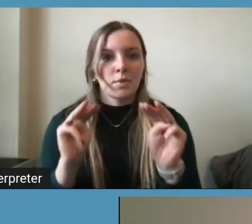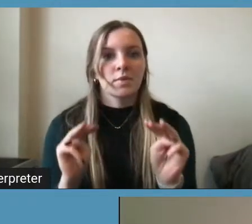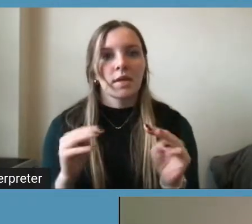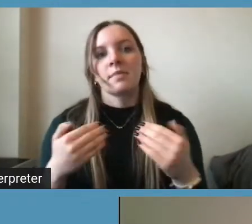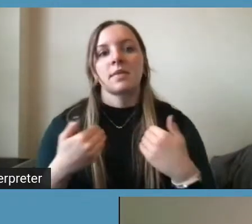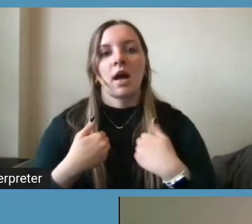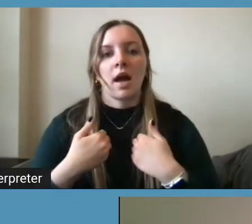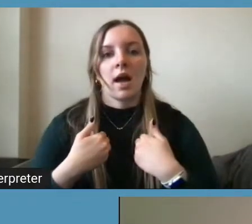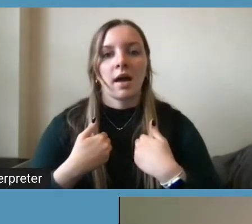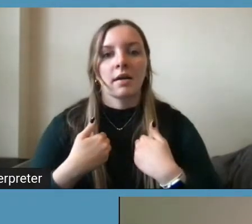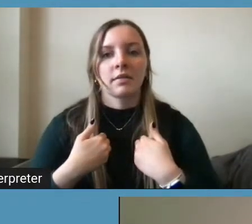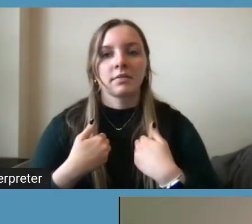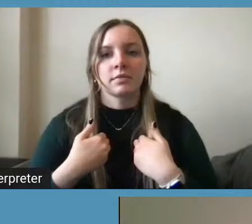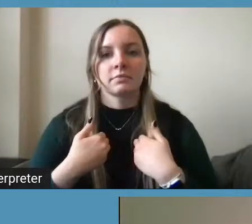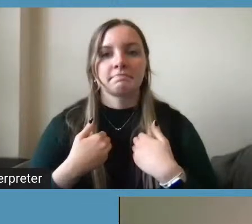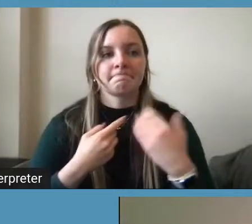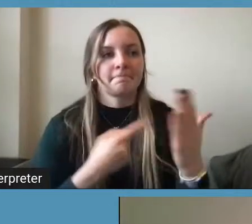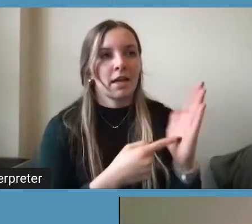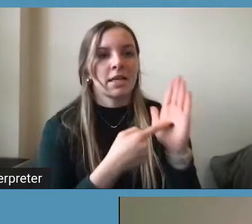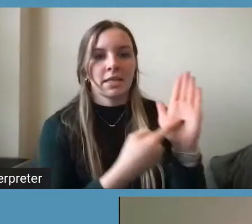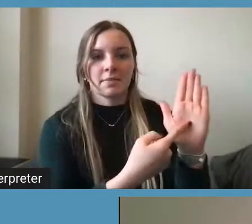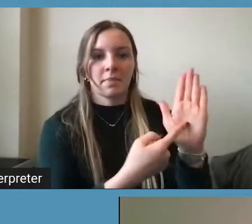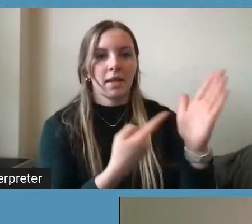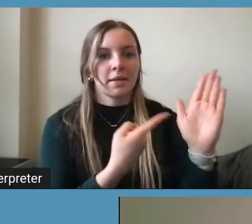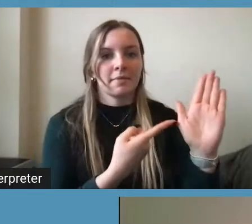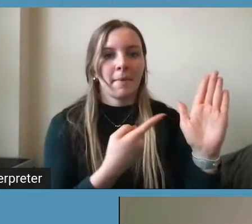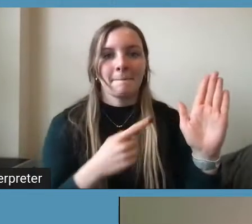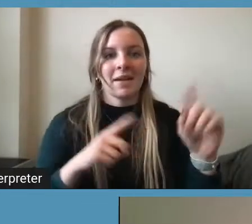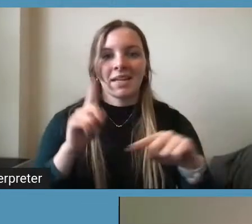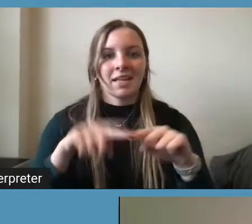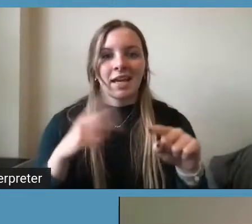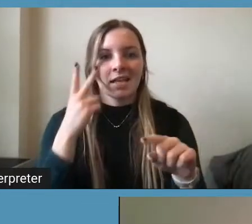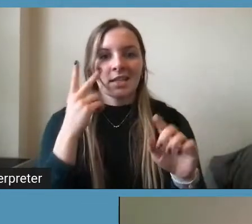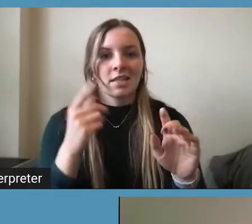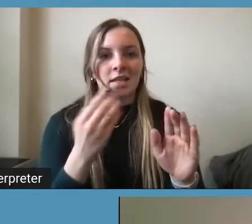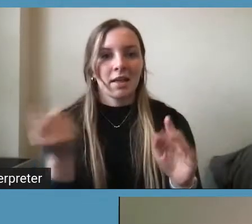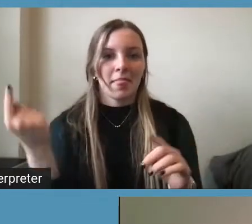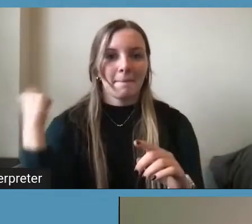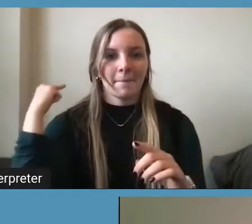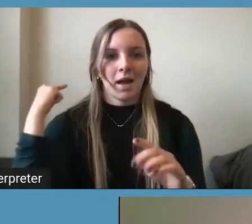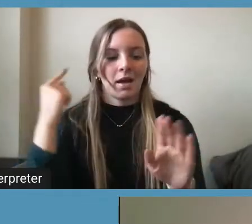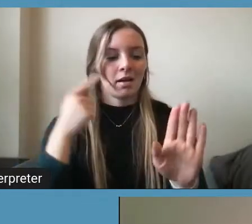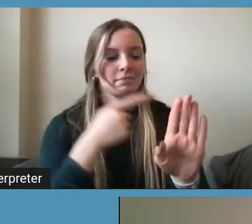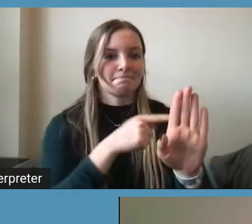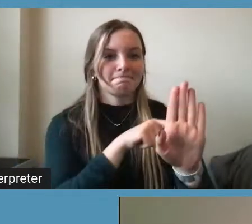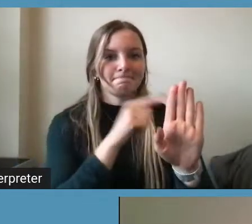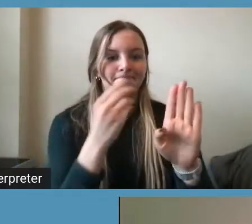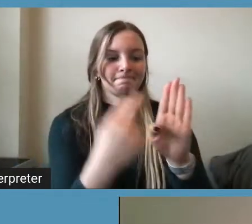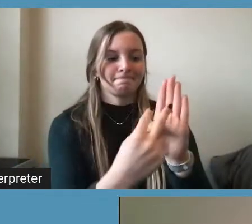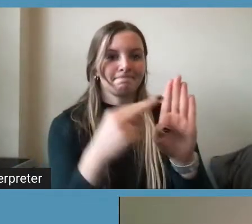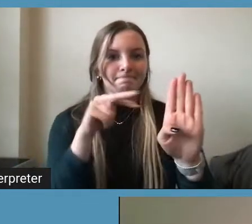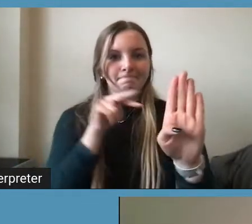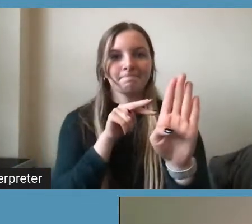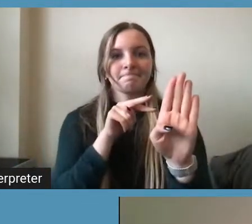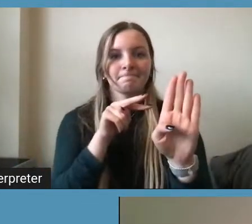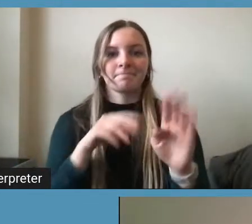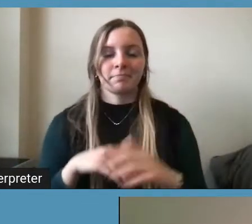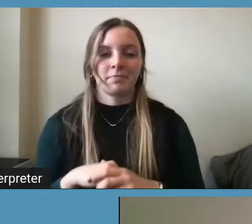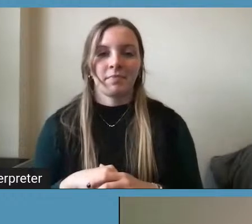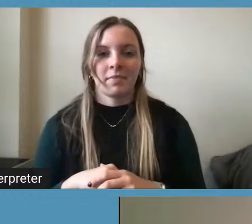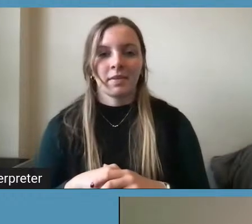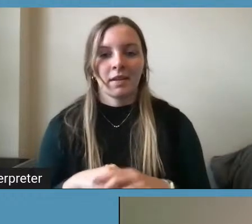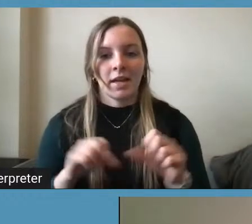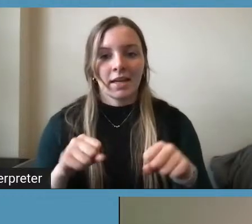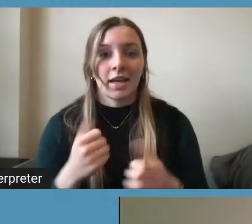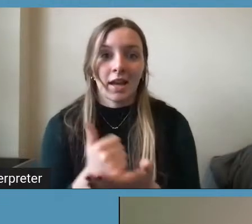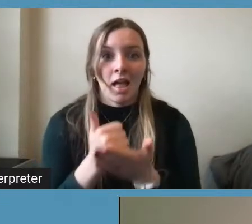it. And so something even as simple as an object movie can help people, see that kind of a result. If you're